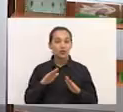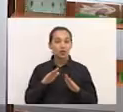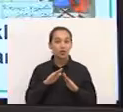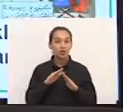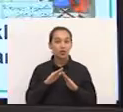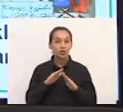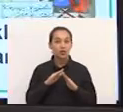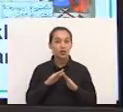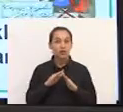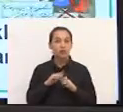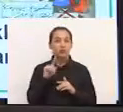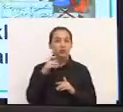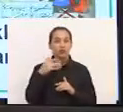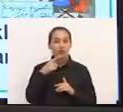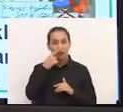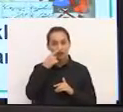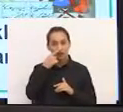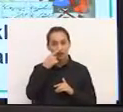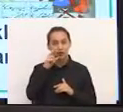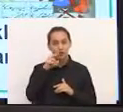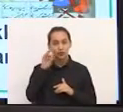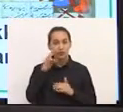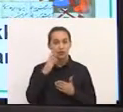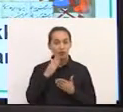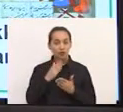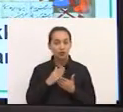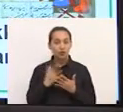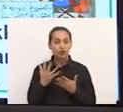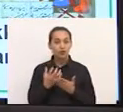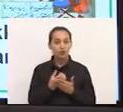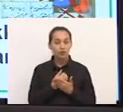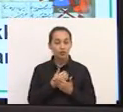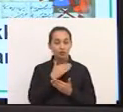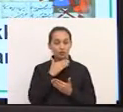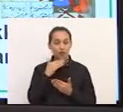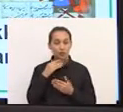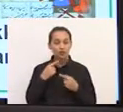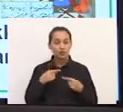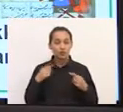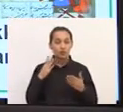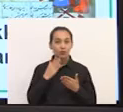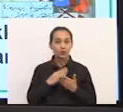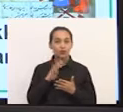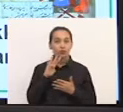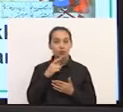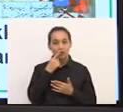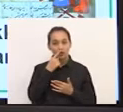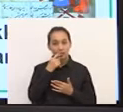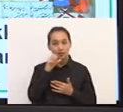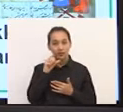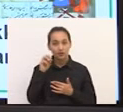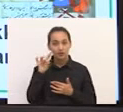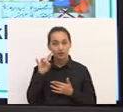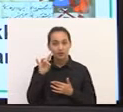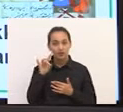borligini aniqlashgan va har bir dostonning turli variantlari ko'pligi uchun ham 400 ga yaqin dostonni ularning